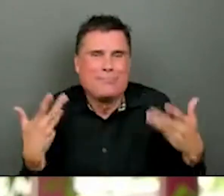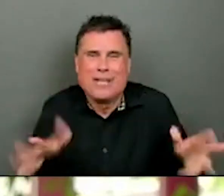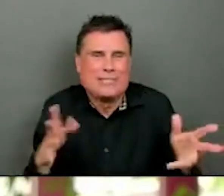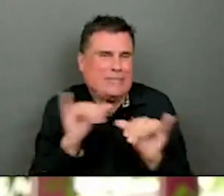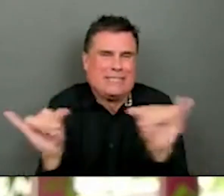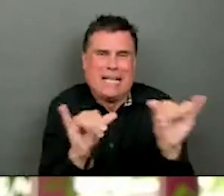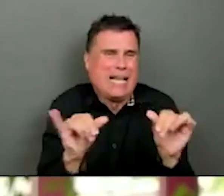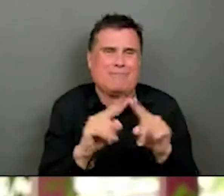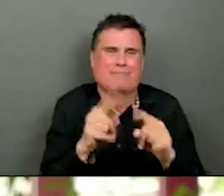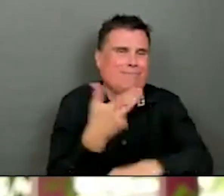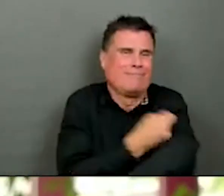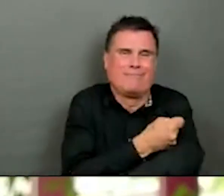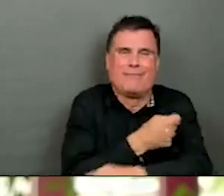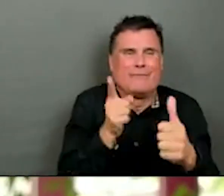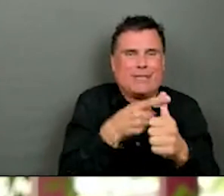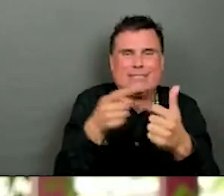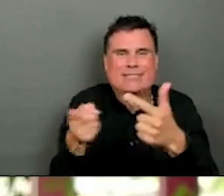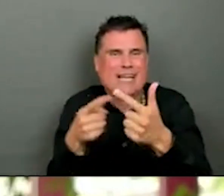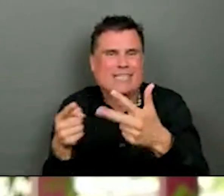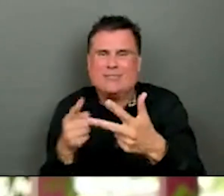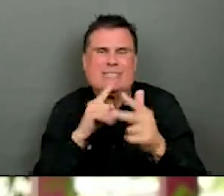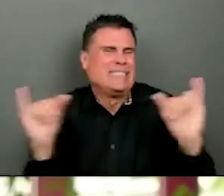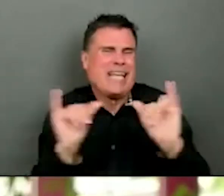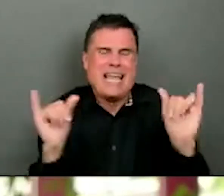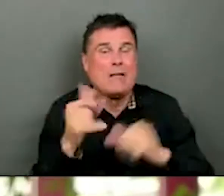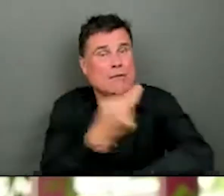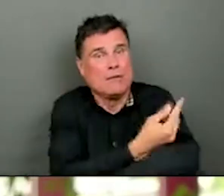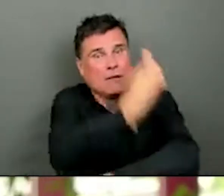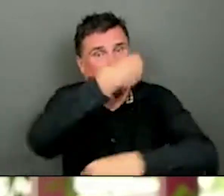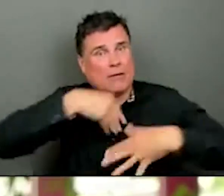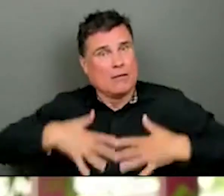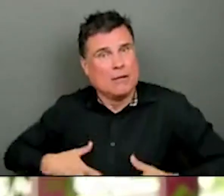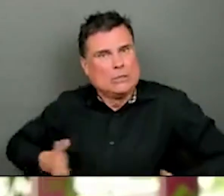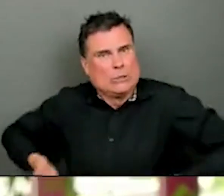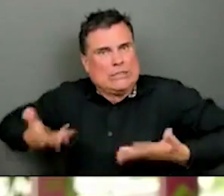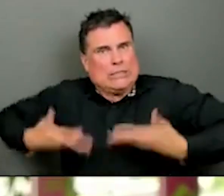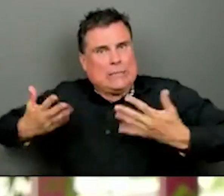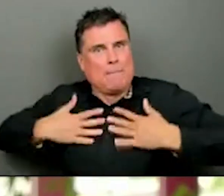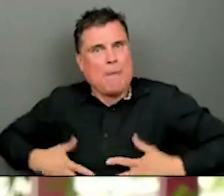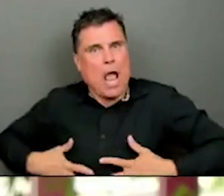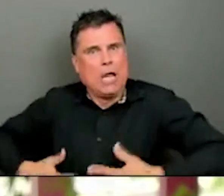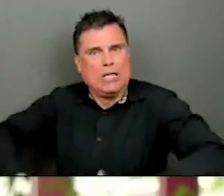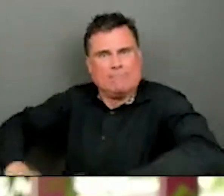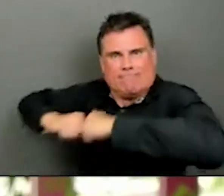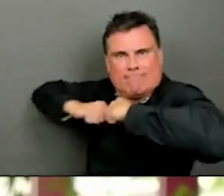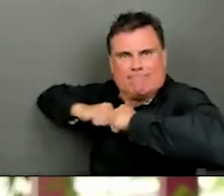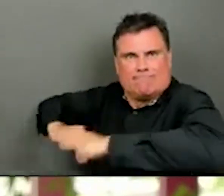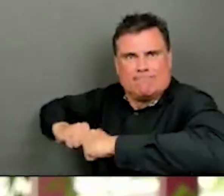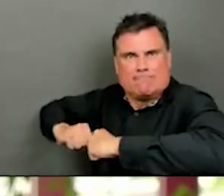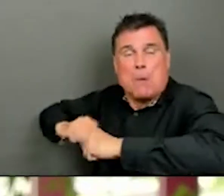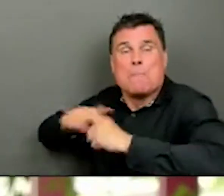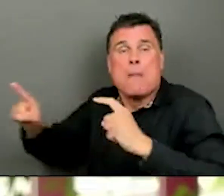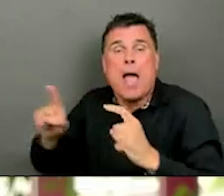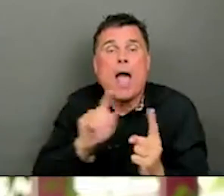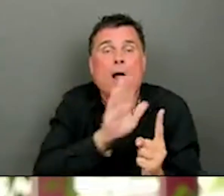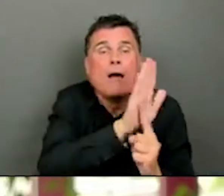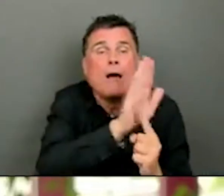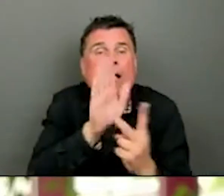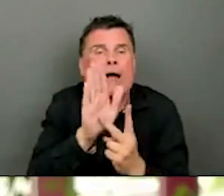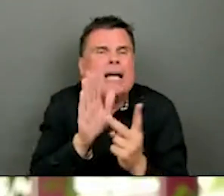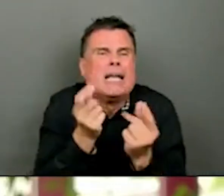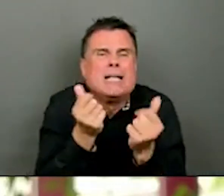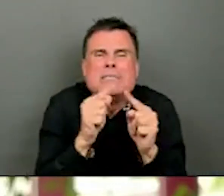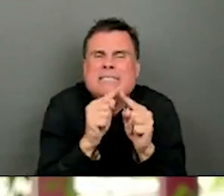immune system. They're wrapped in a different lipid nanoparticle, but other than that, they are interchangeable.